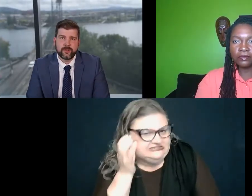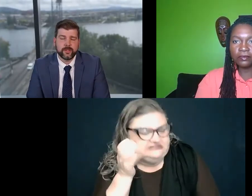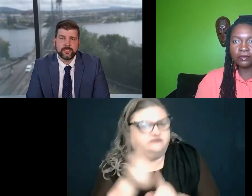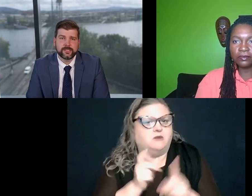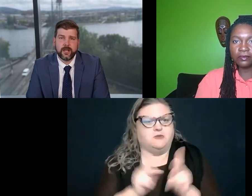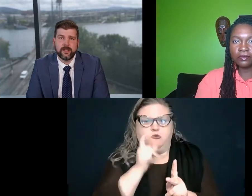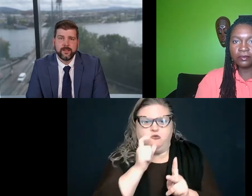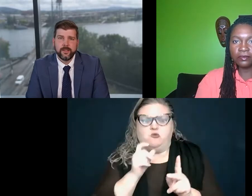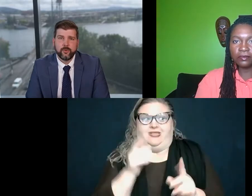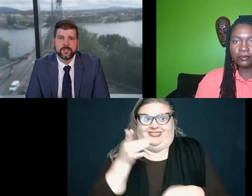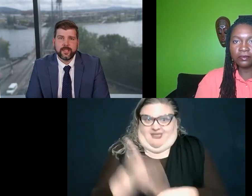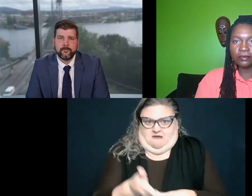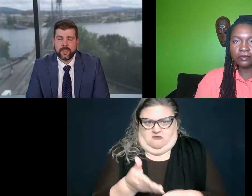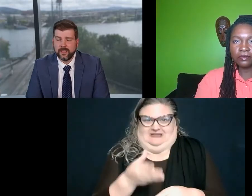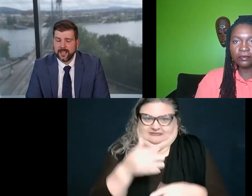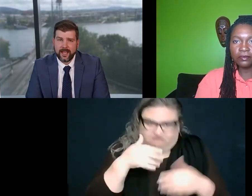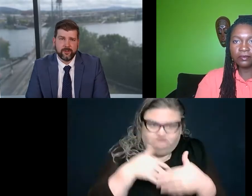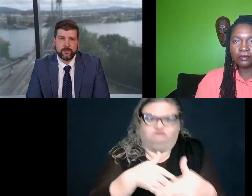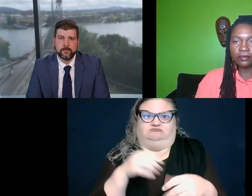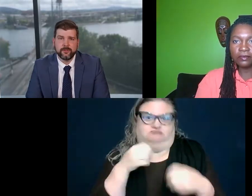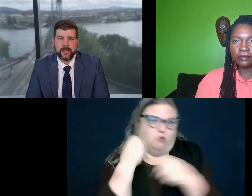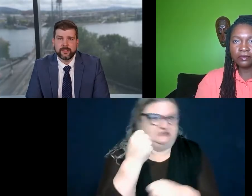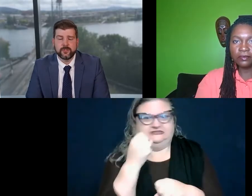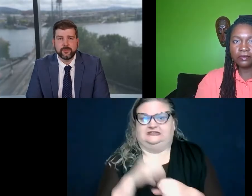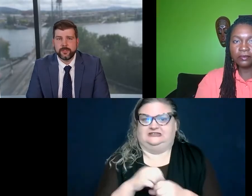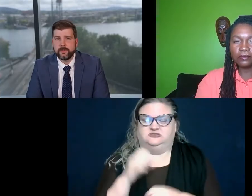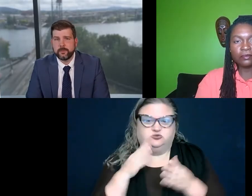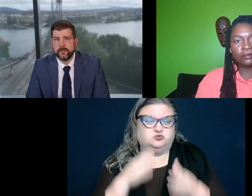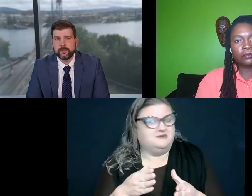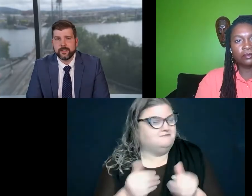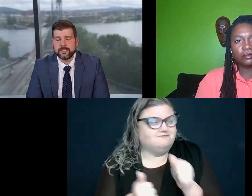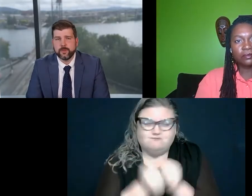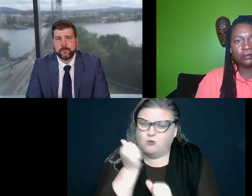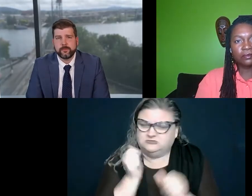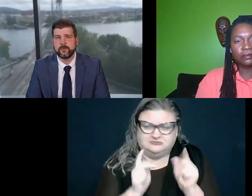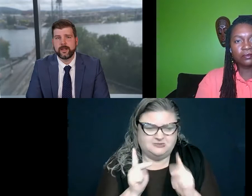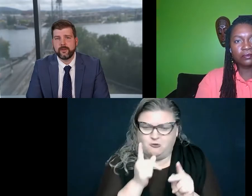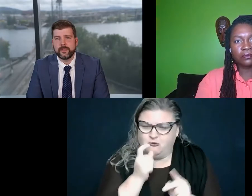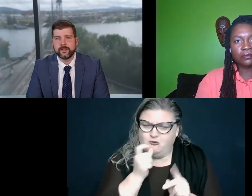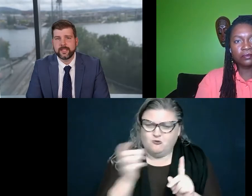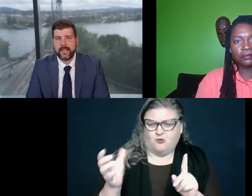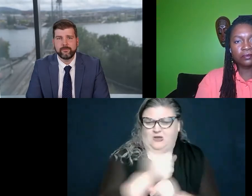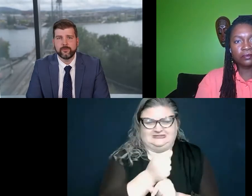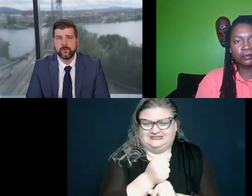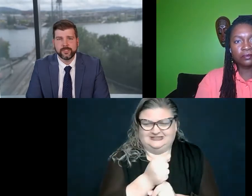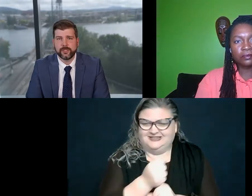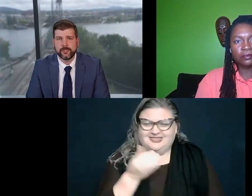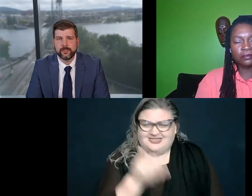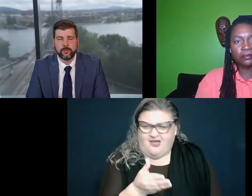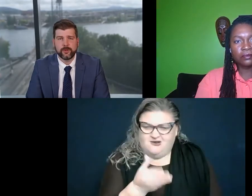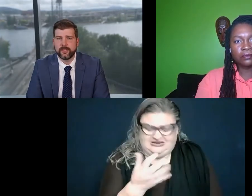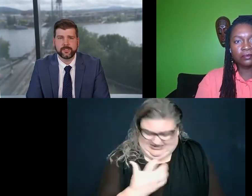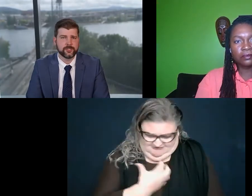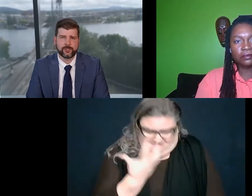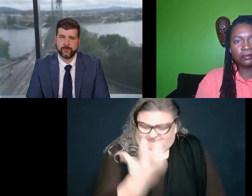what I quickly saw was that a lot of people, if not the majority of people being arrested, were people who were out there to have their voice heard.